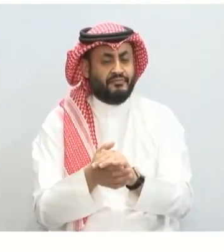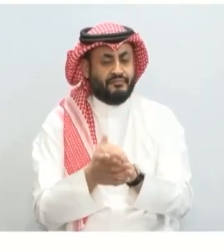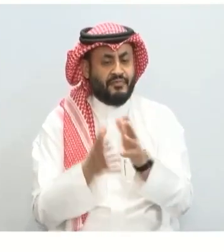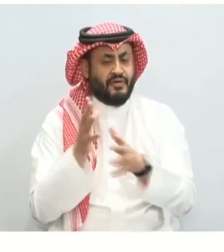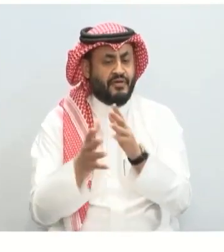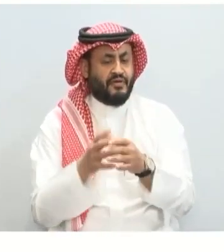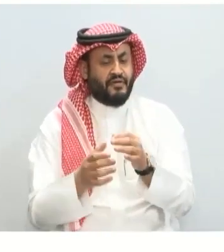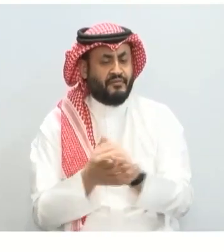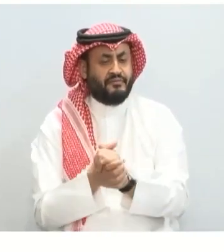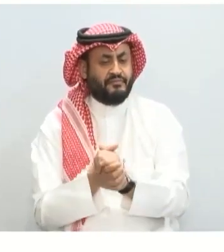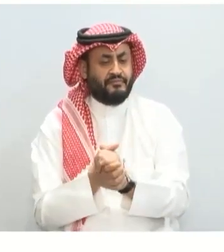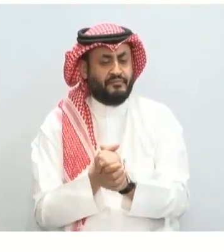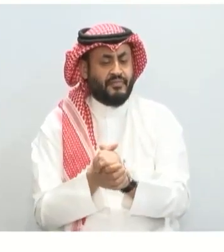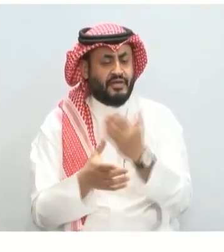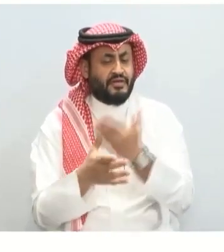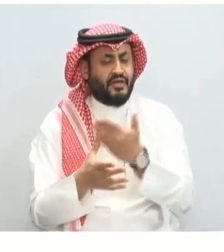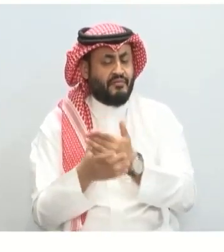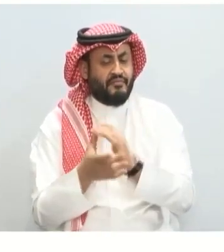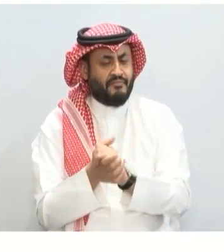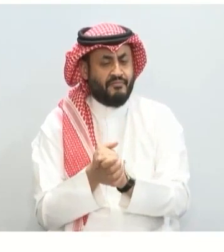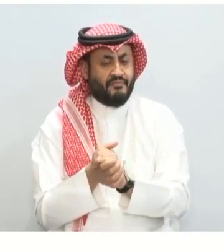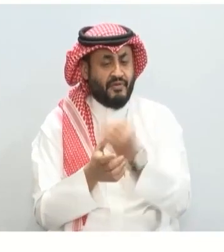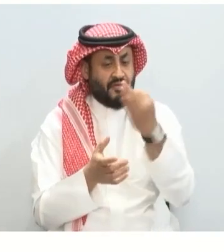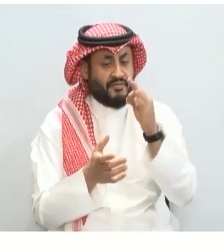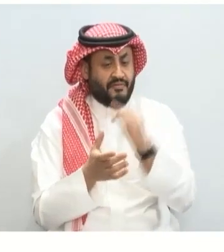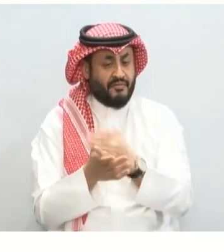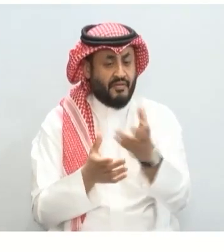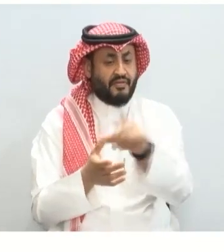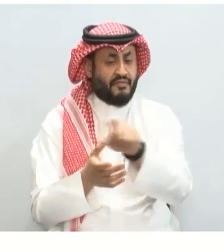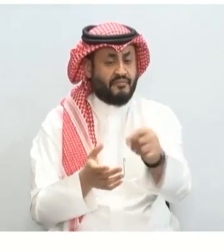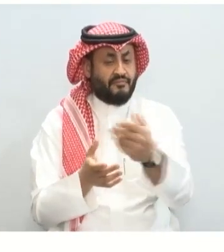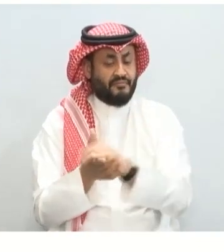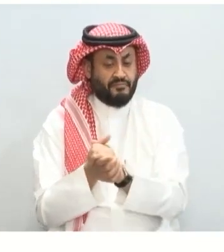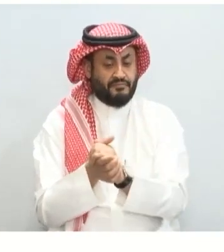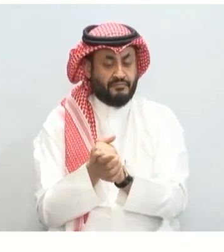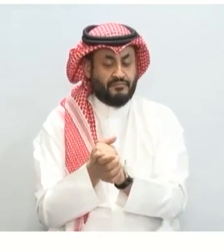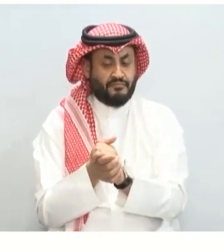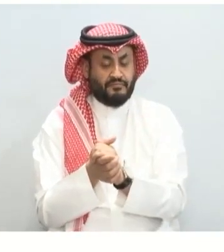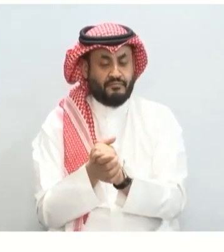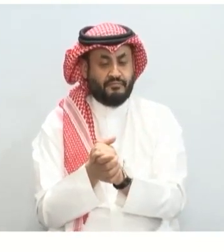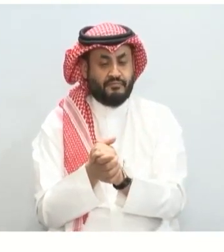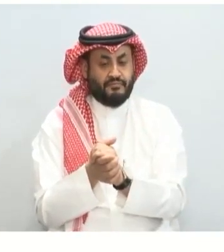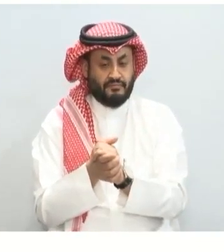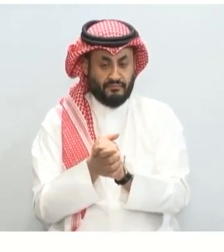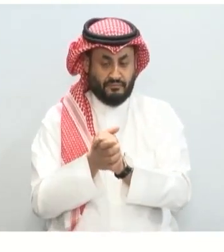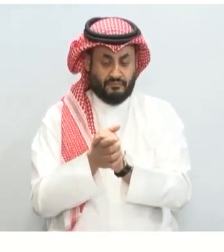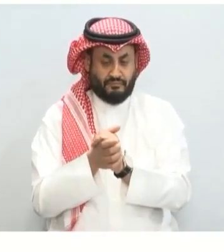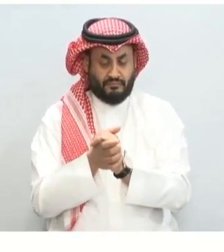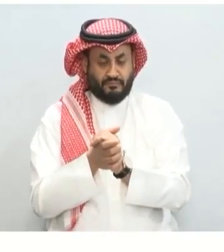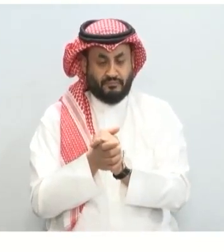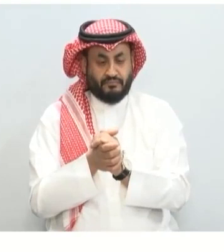cooking? Why is that? Like creme brulee and some French words, when they are talking about